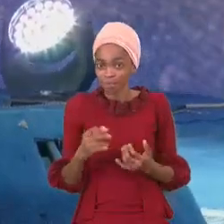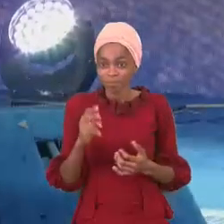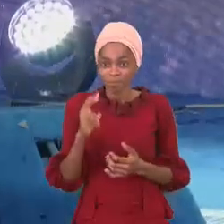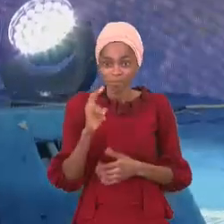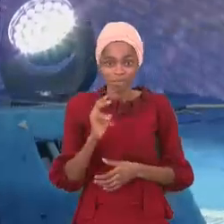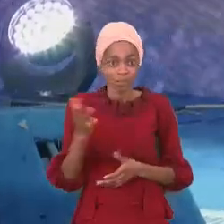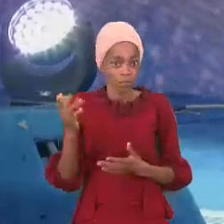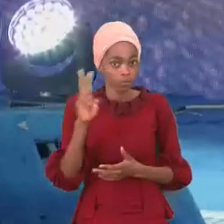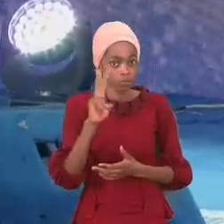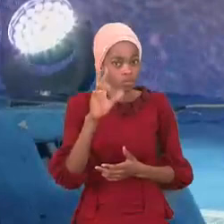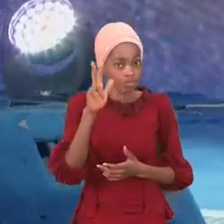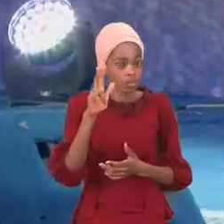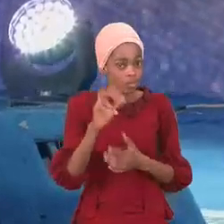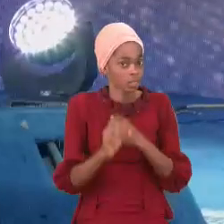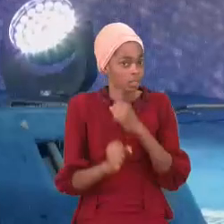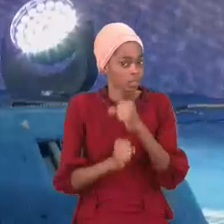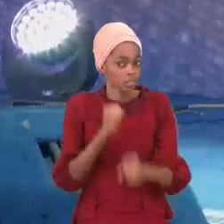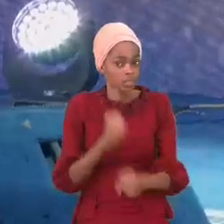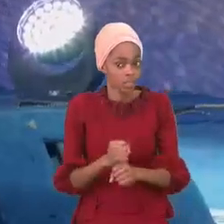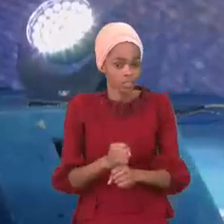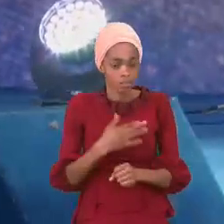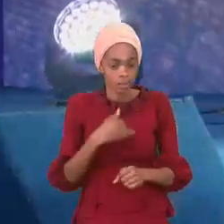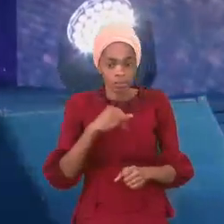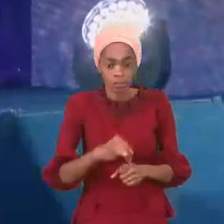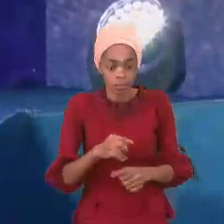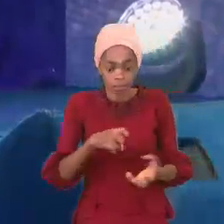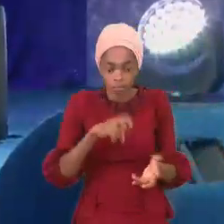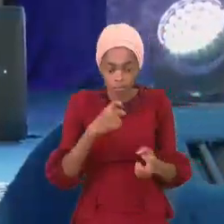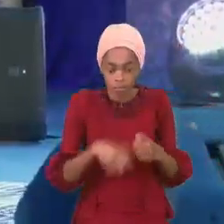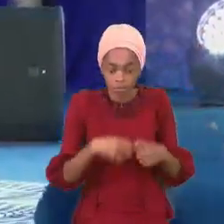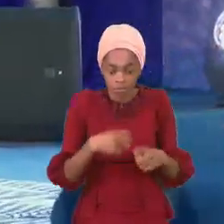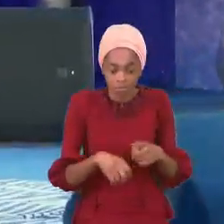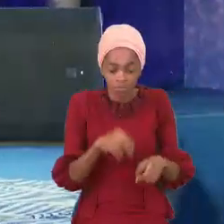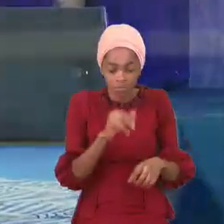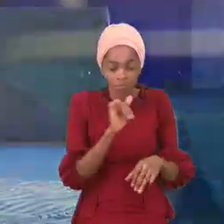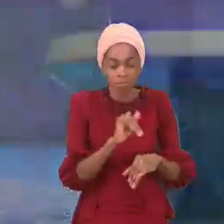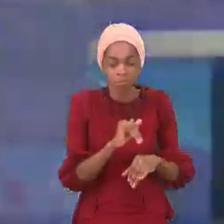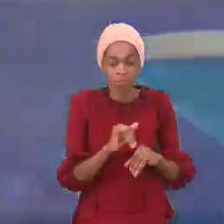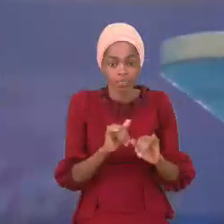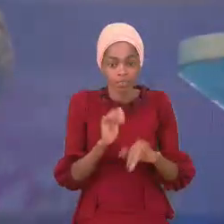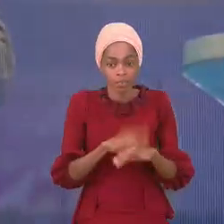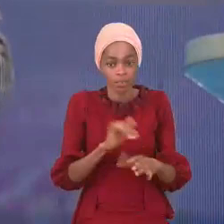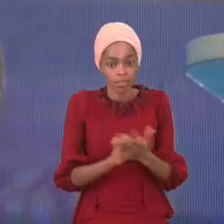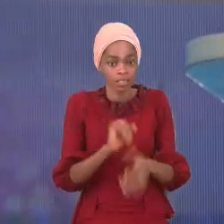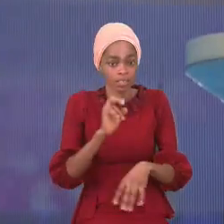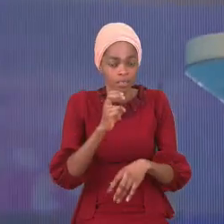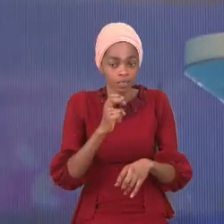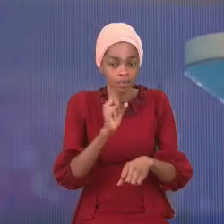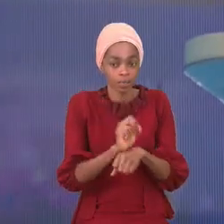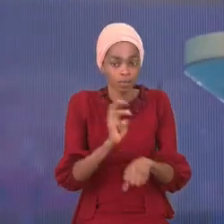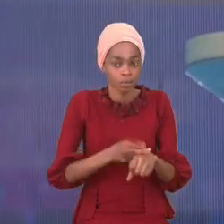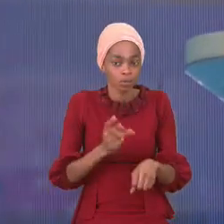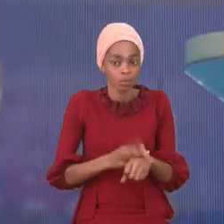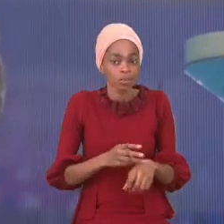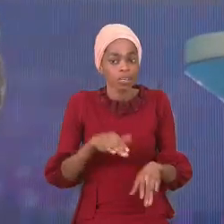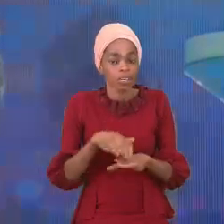of age, rolling like that on that board, at the mention